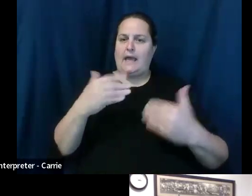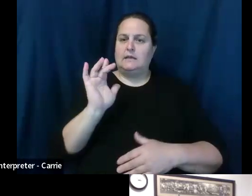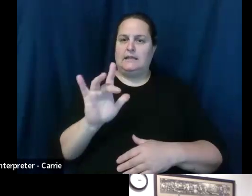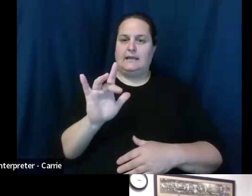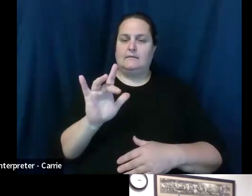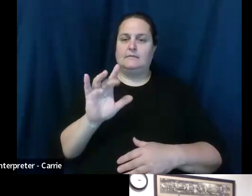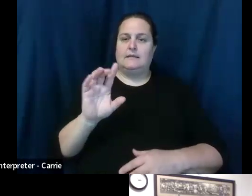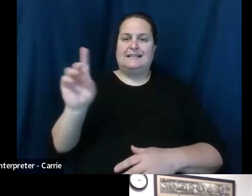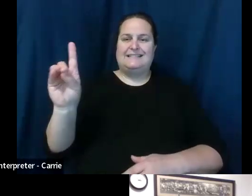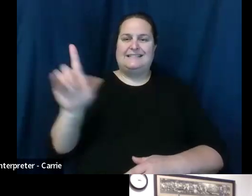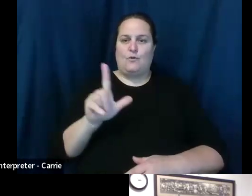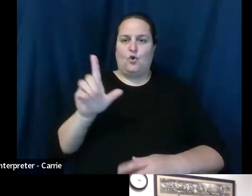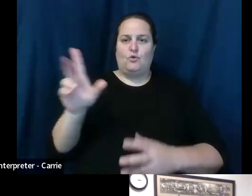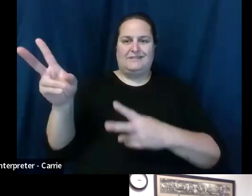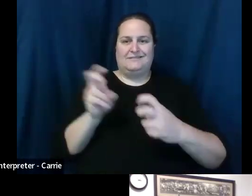PDF for yourself.